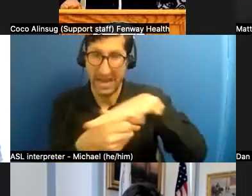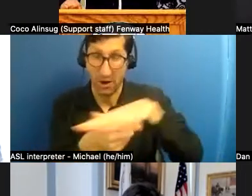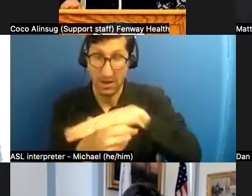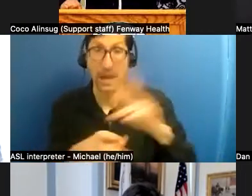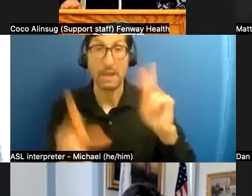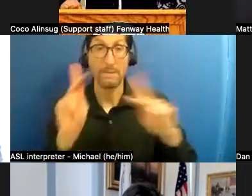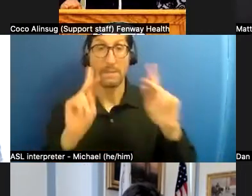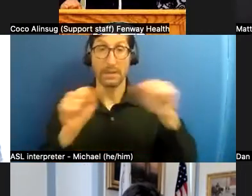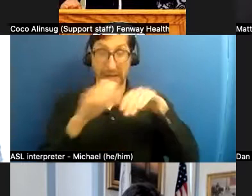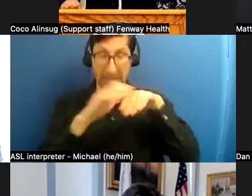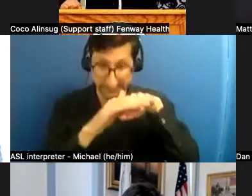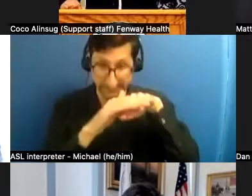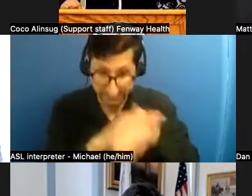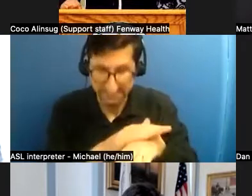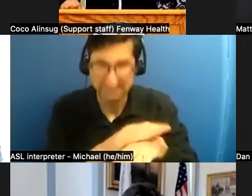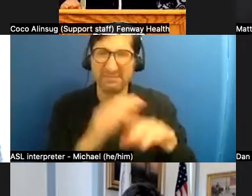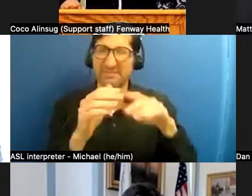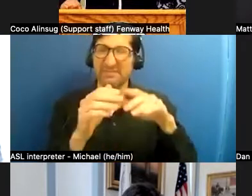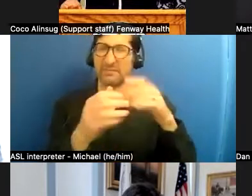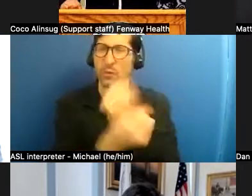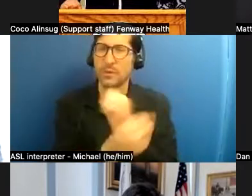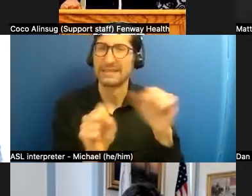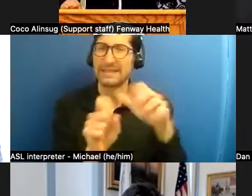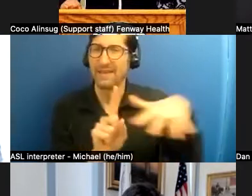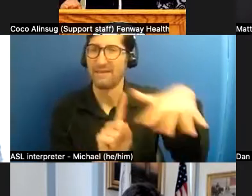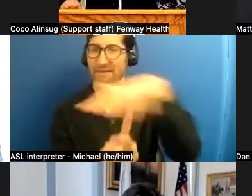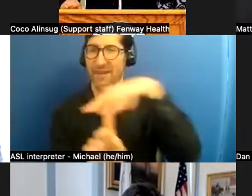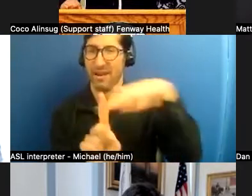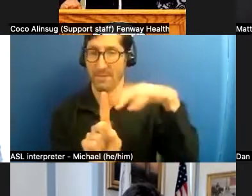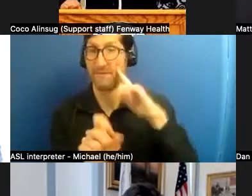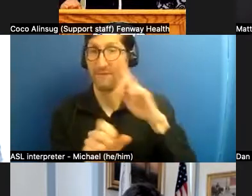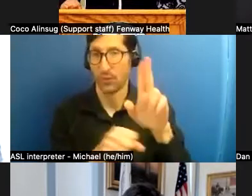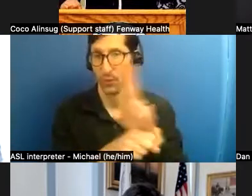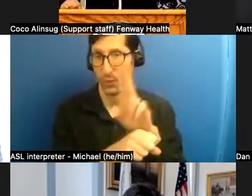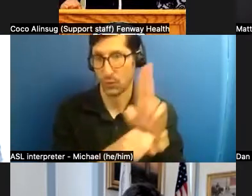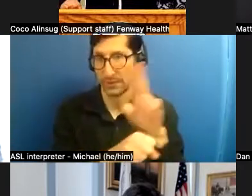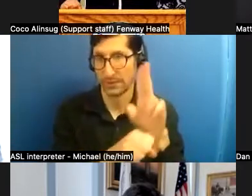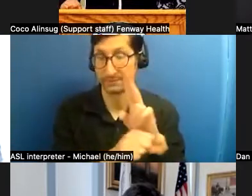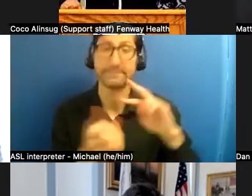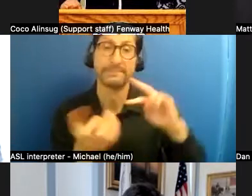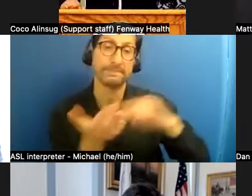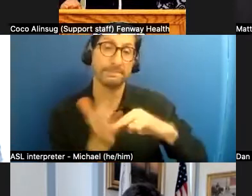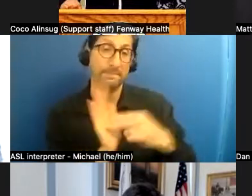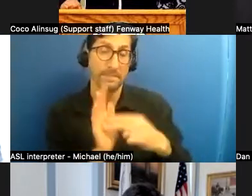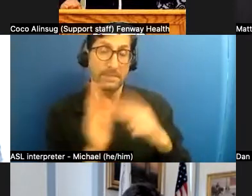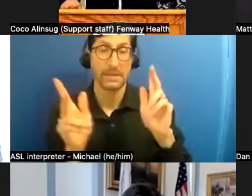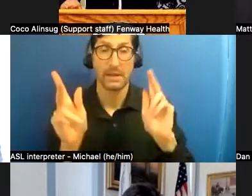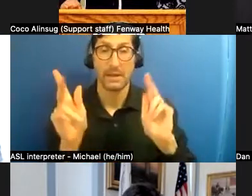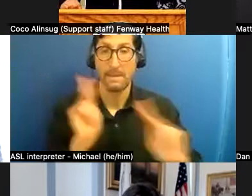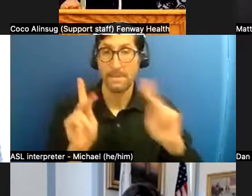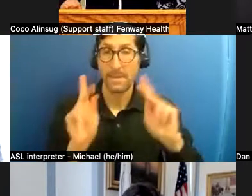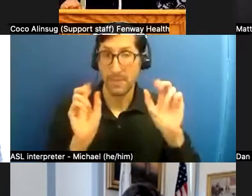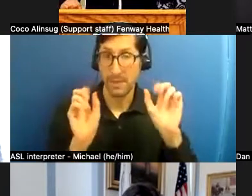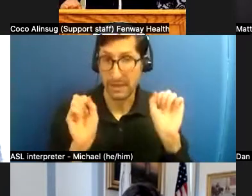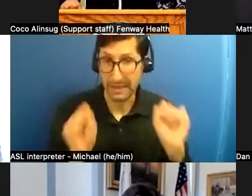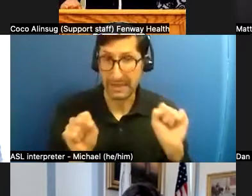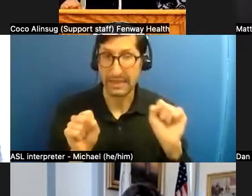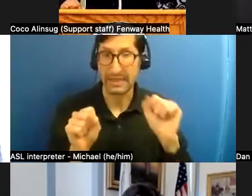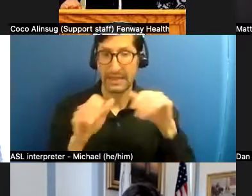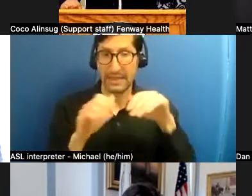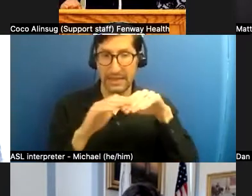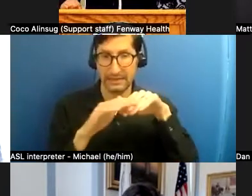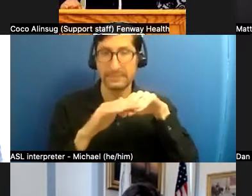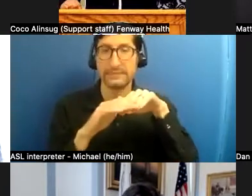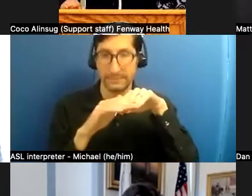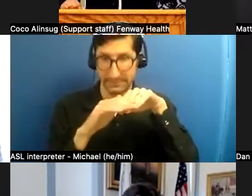and access a safe environment. And what that means is they can access not only an environment where they'll